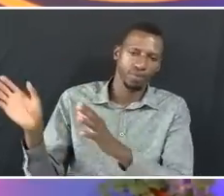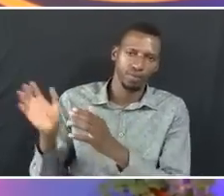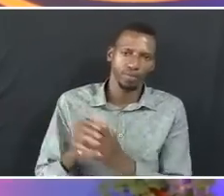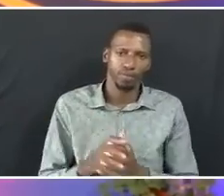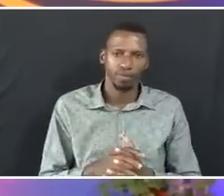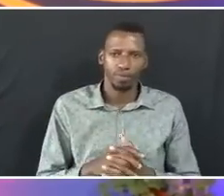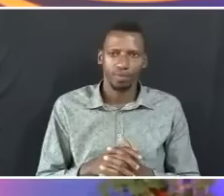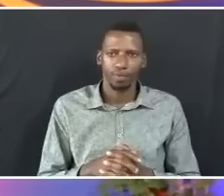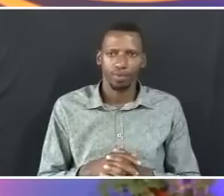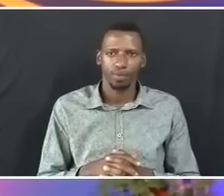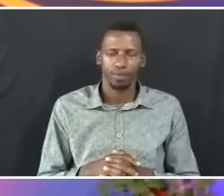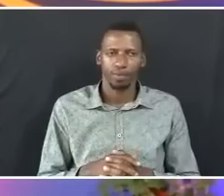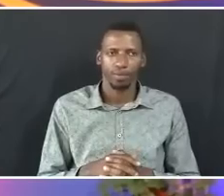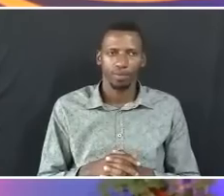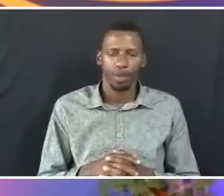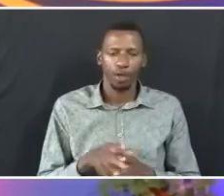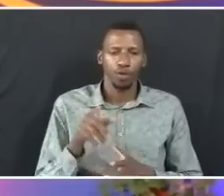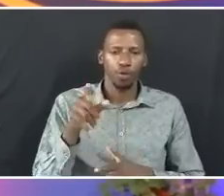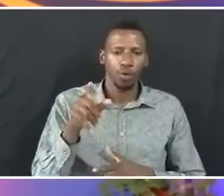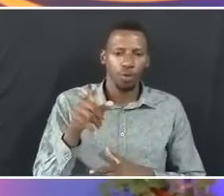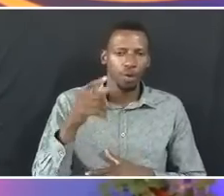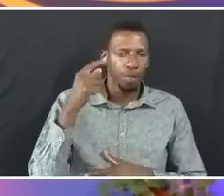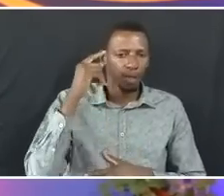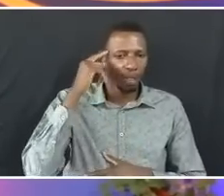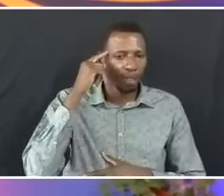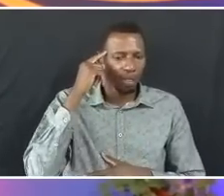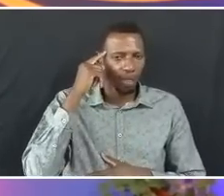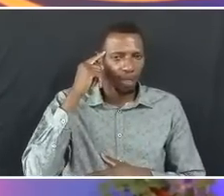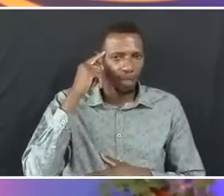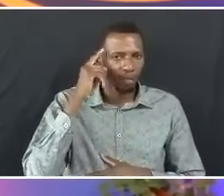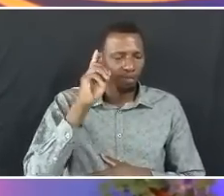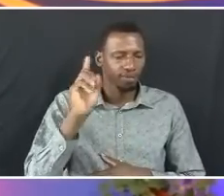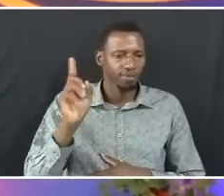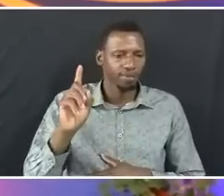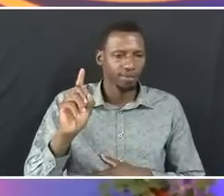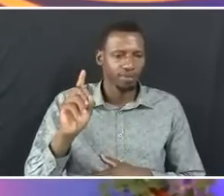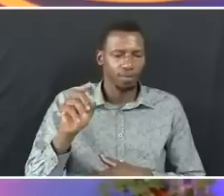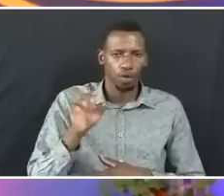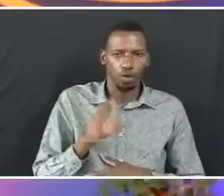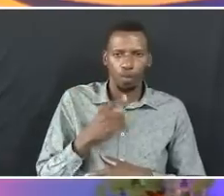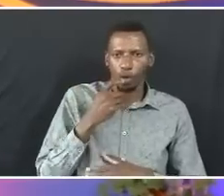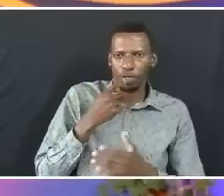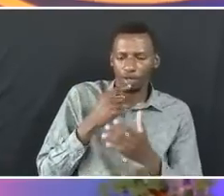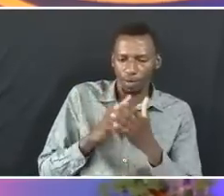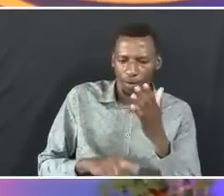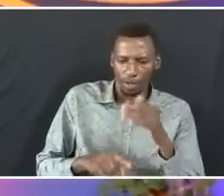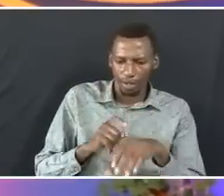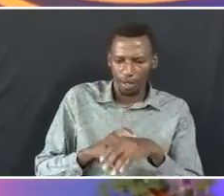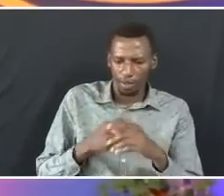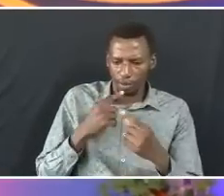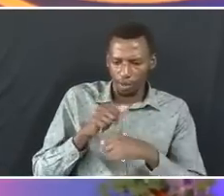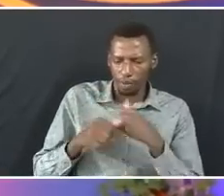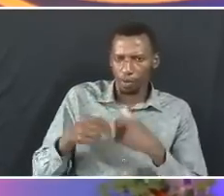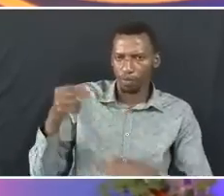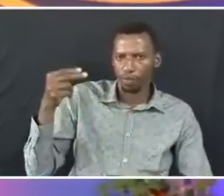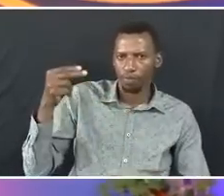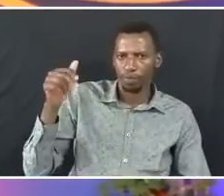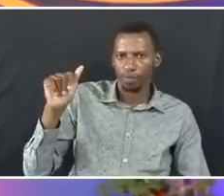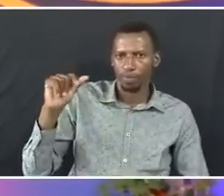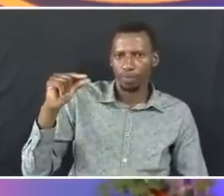Don't flatter yourself. Ellen White says, when she speaks of Hagar